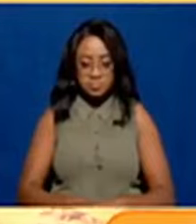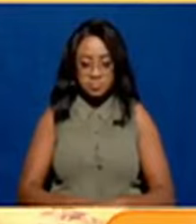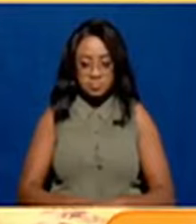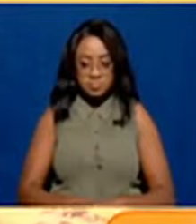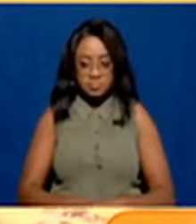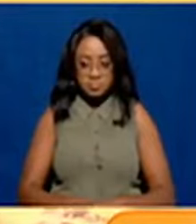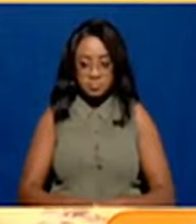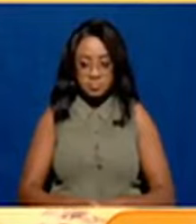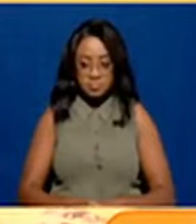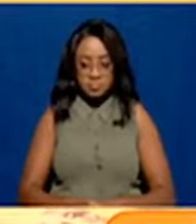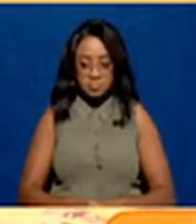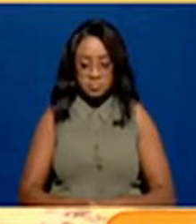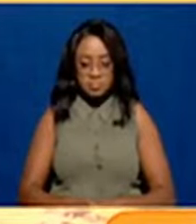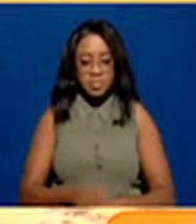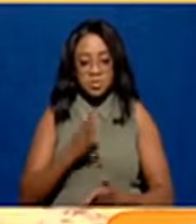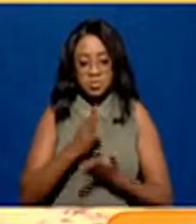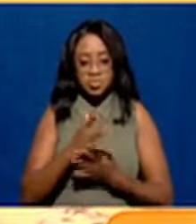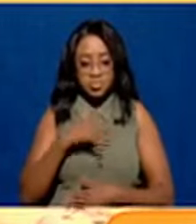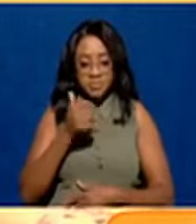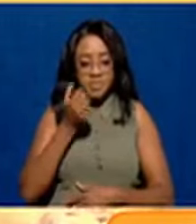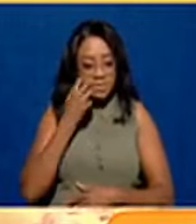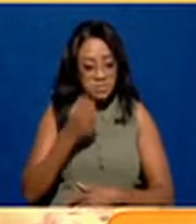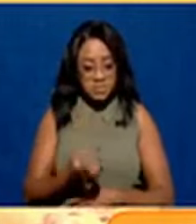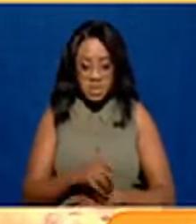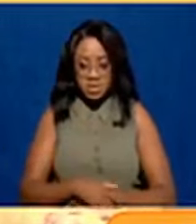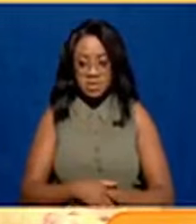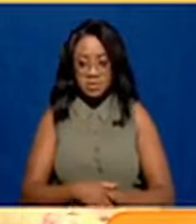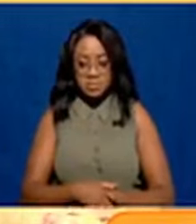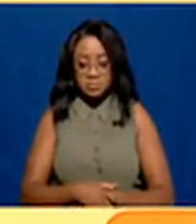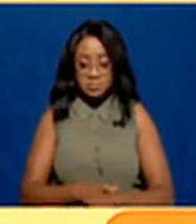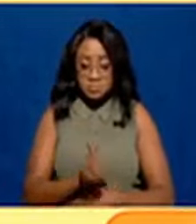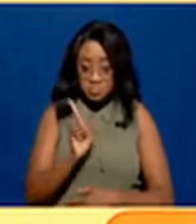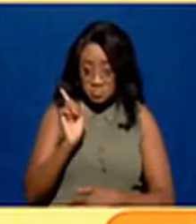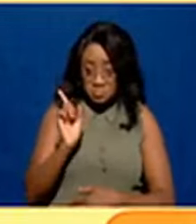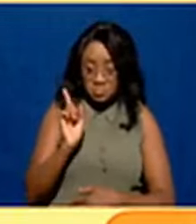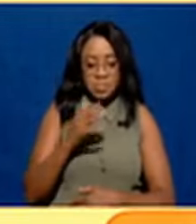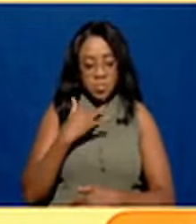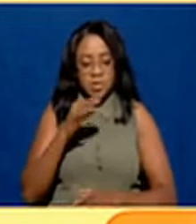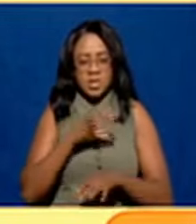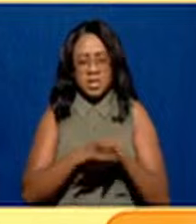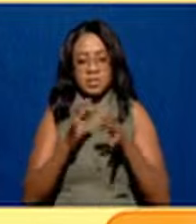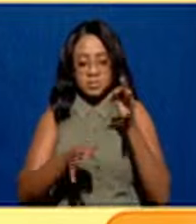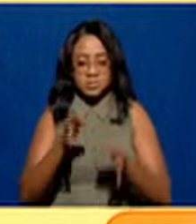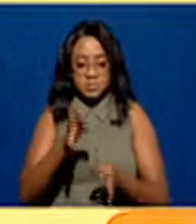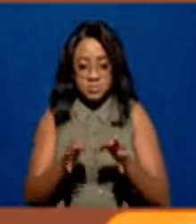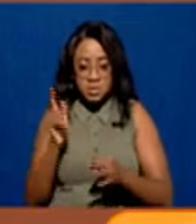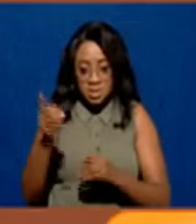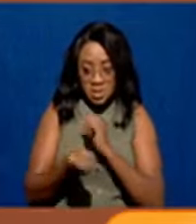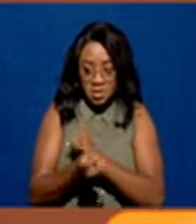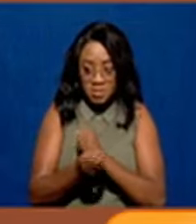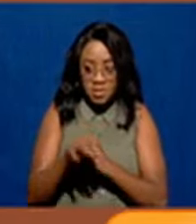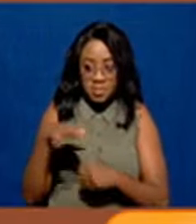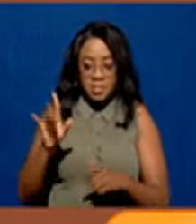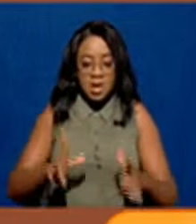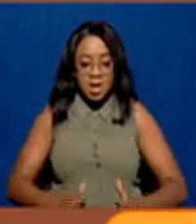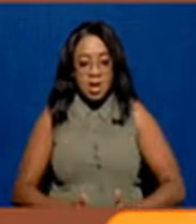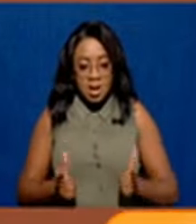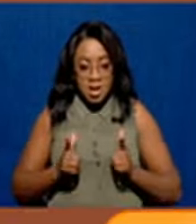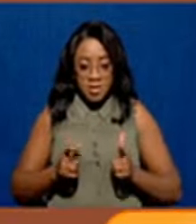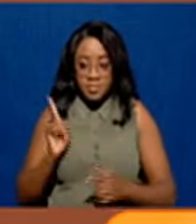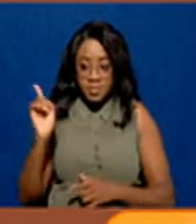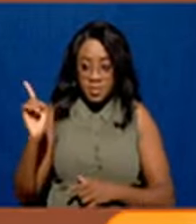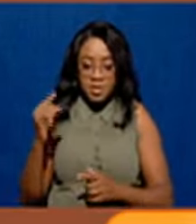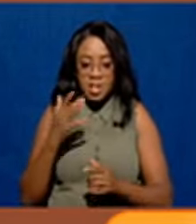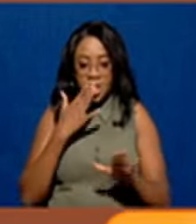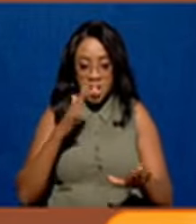your son, is sad. A cry for justice. It's what defines Isaiah Ochanda's life, a soldier who took